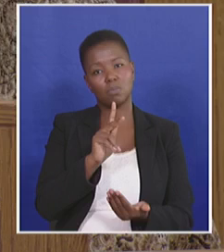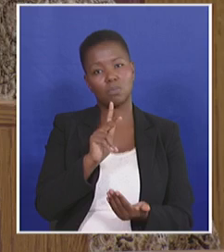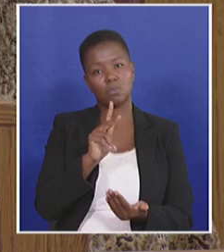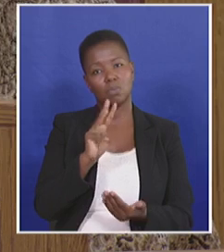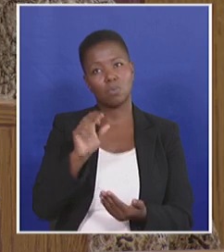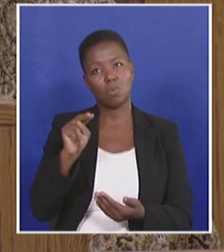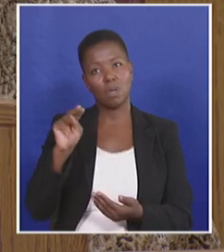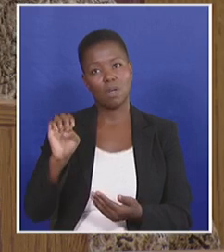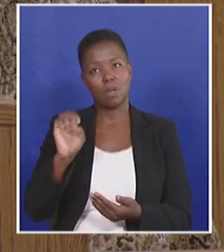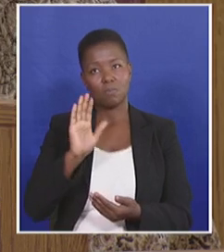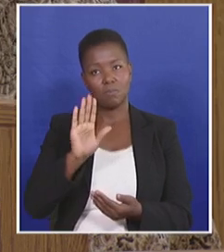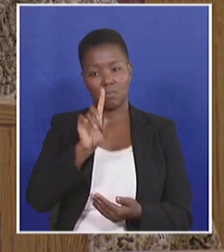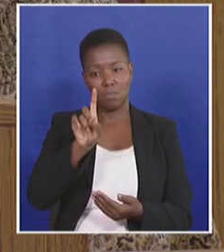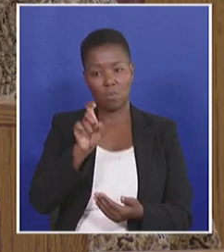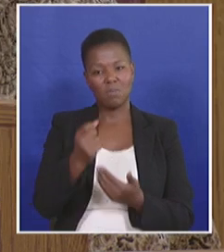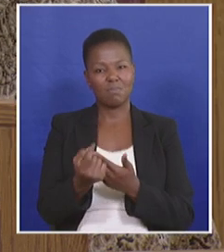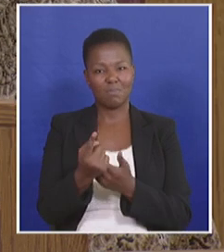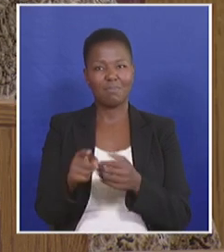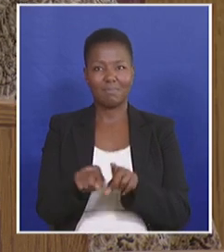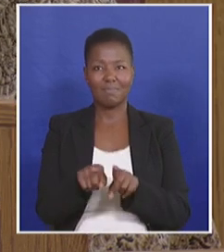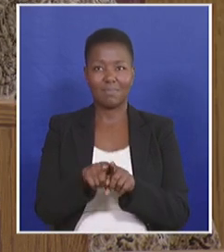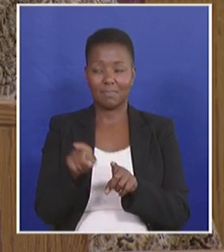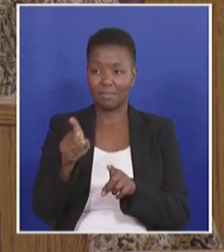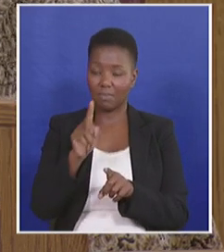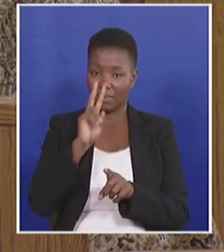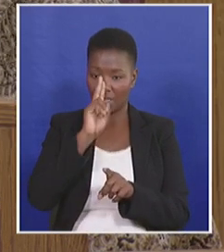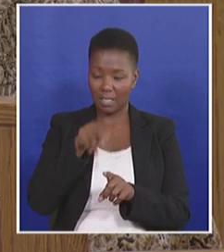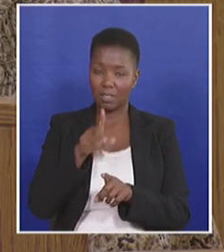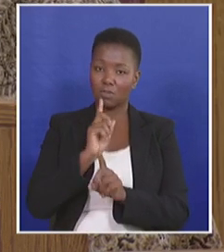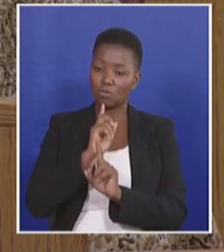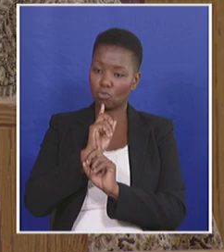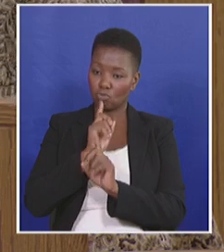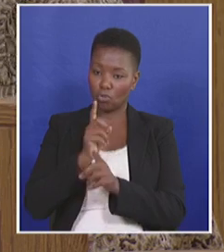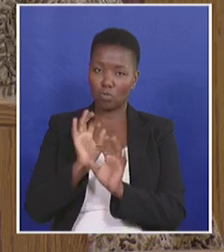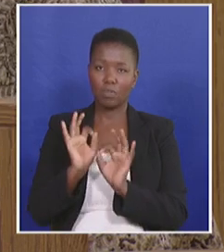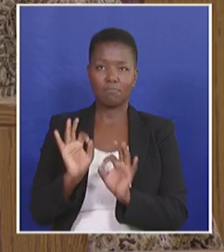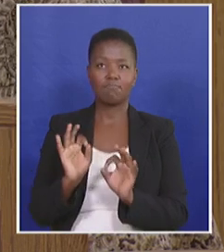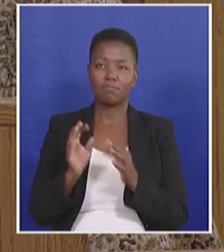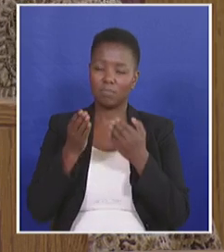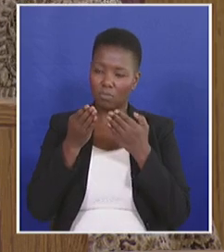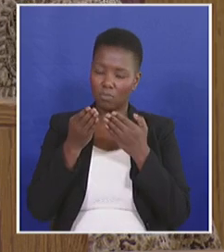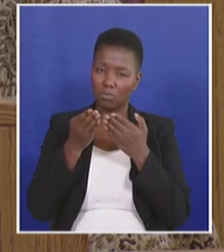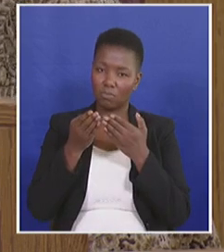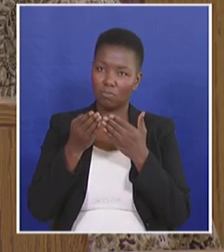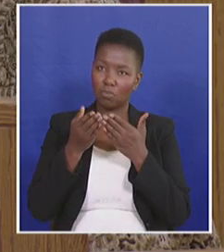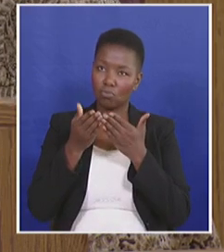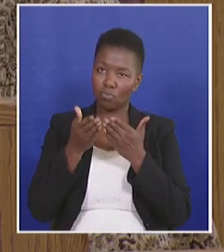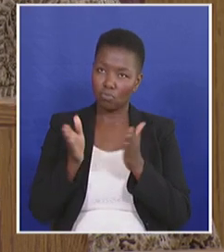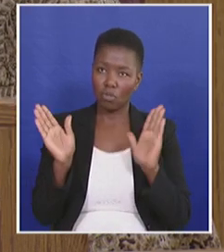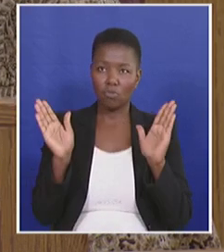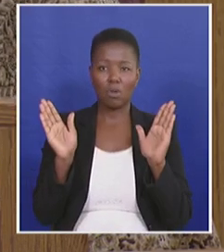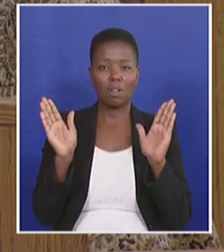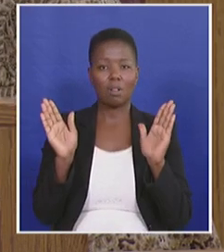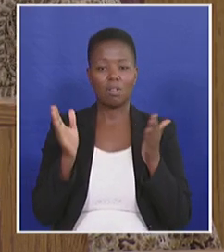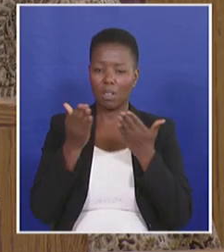may actually be asking you to respond into the general overhaul and